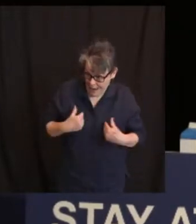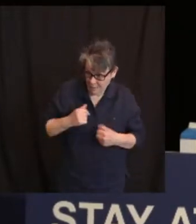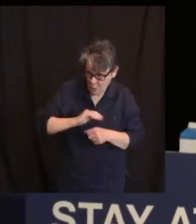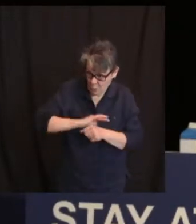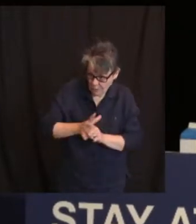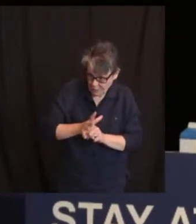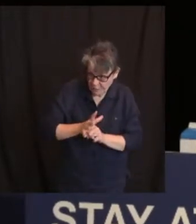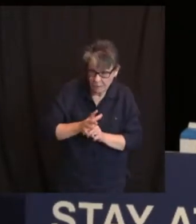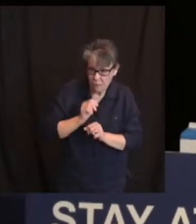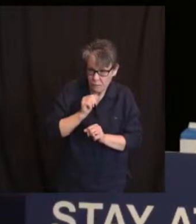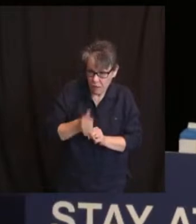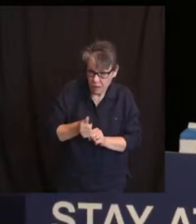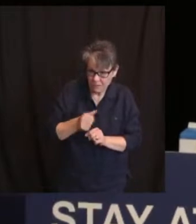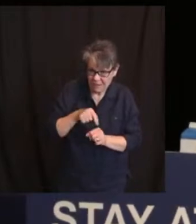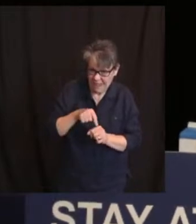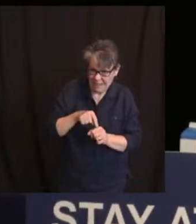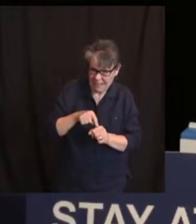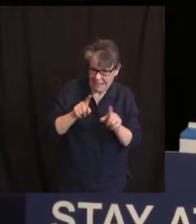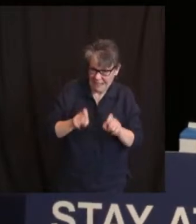as to what a recommendation would be.